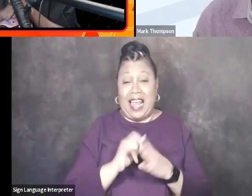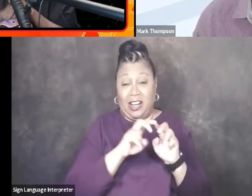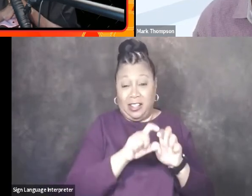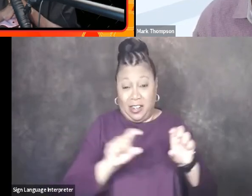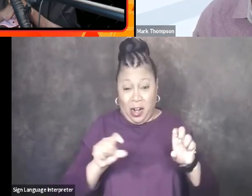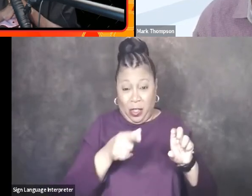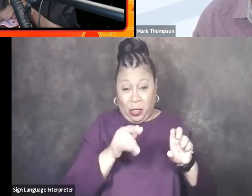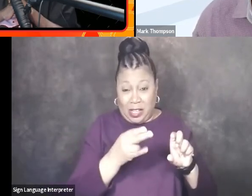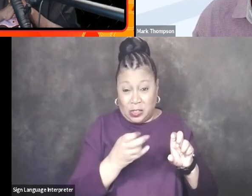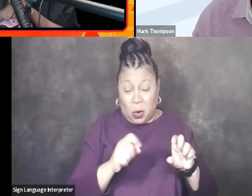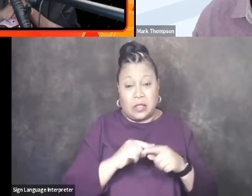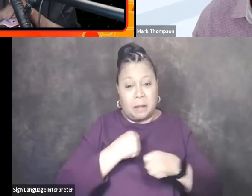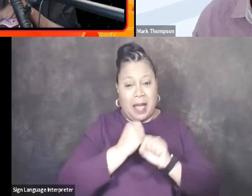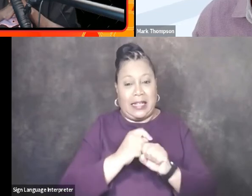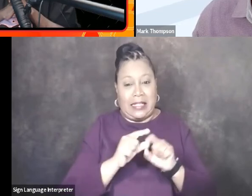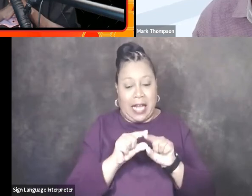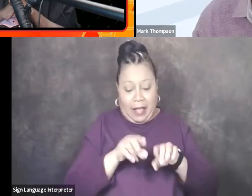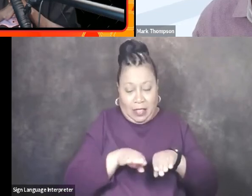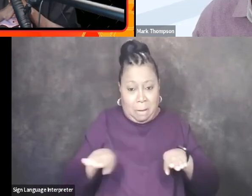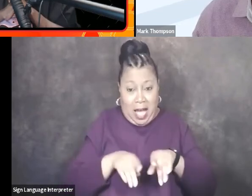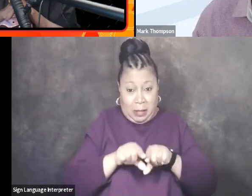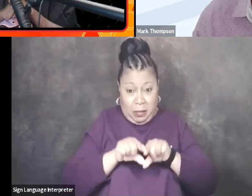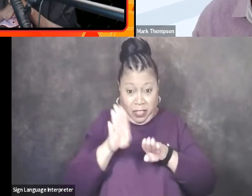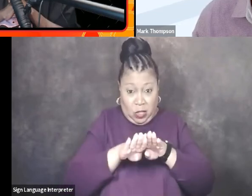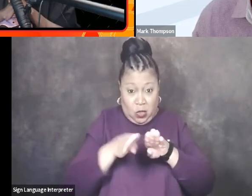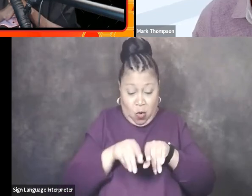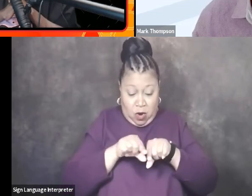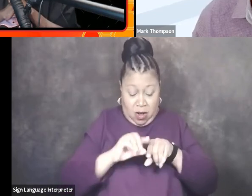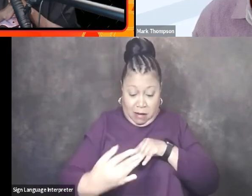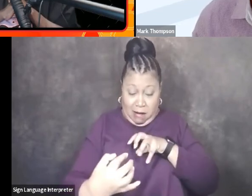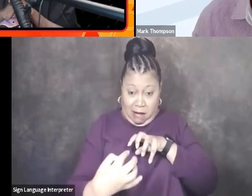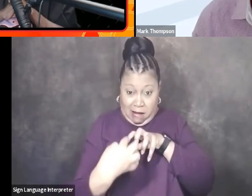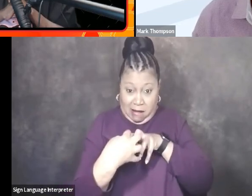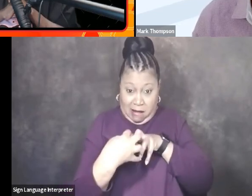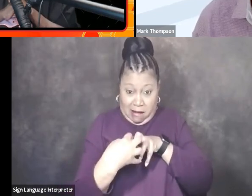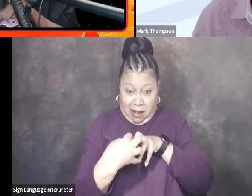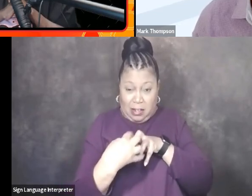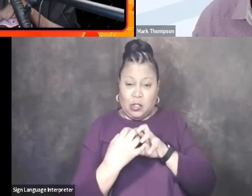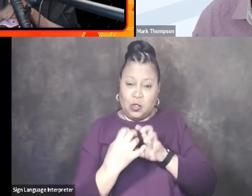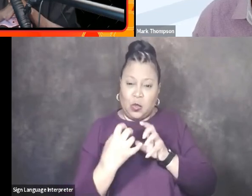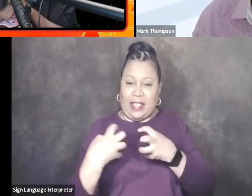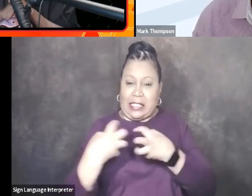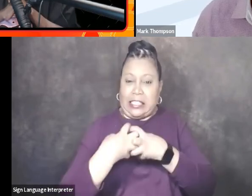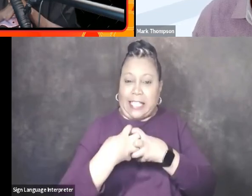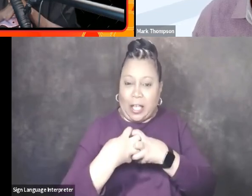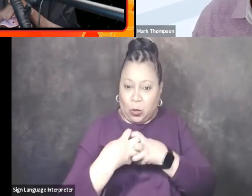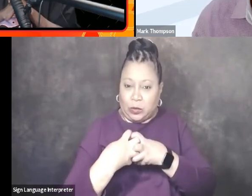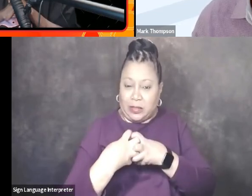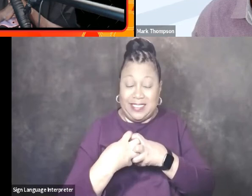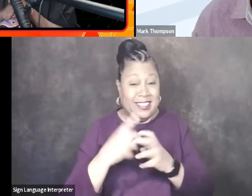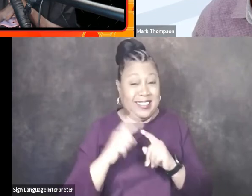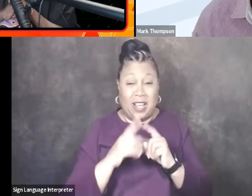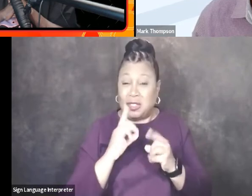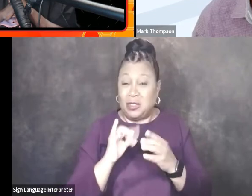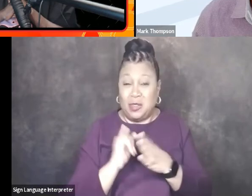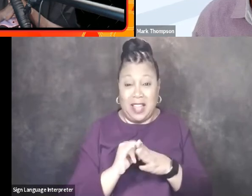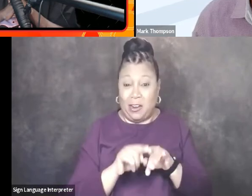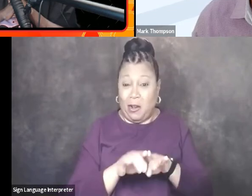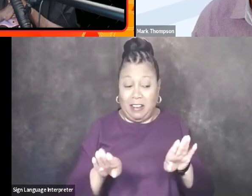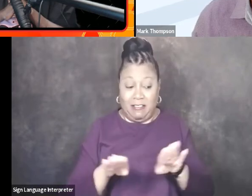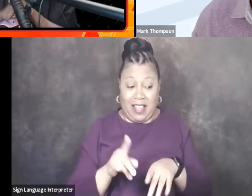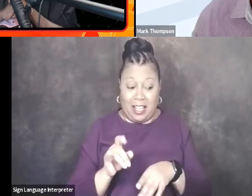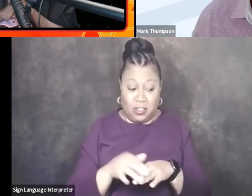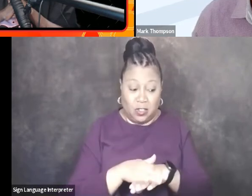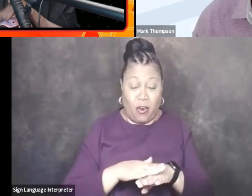is creating a situation at the bottom of the door where they interact, where they come together so that they're sealed. You can't really do that on a flat